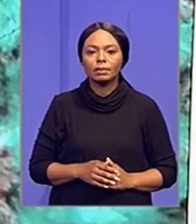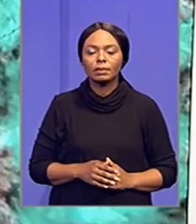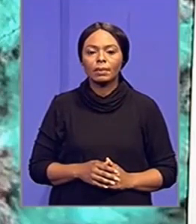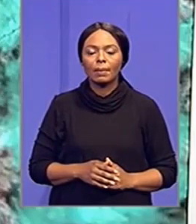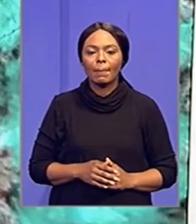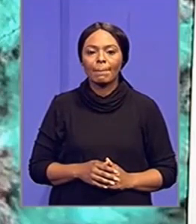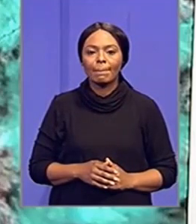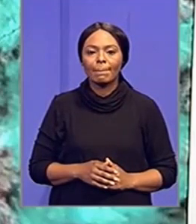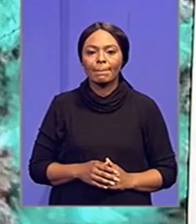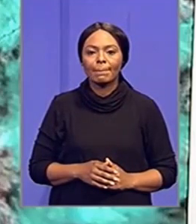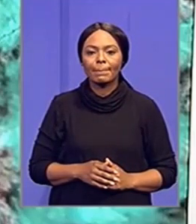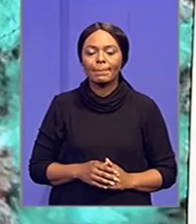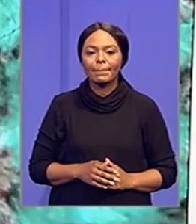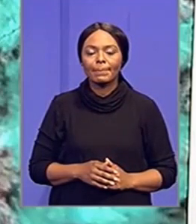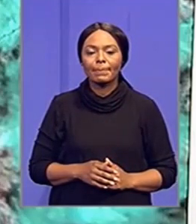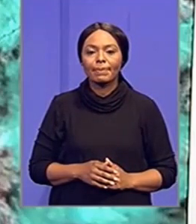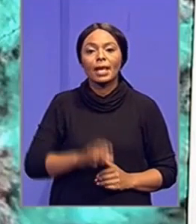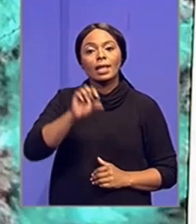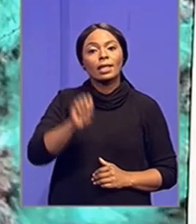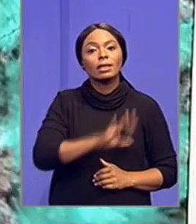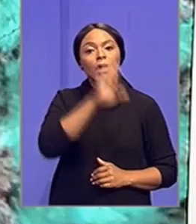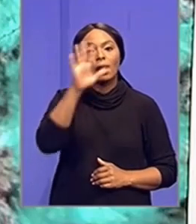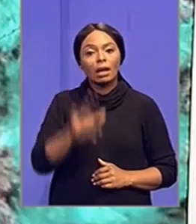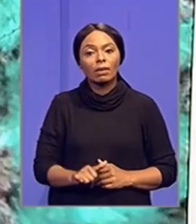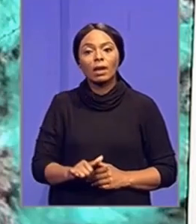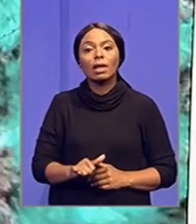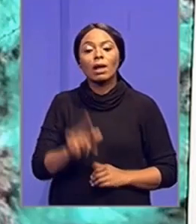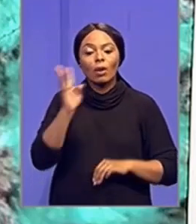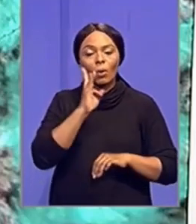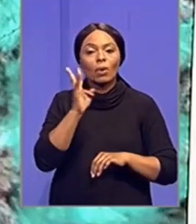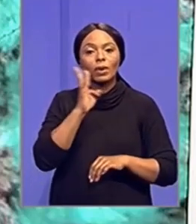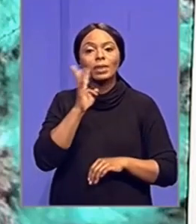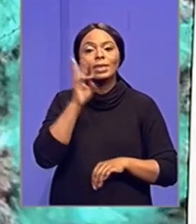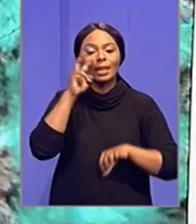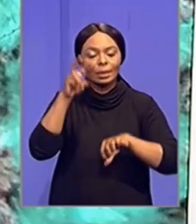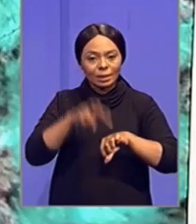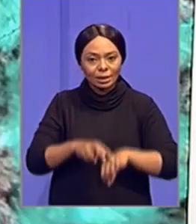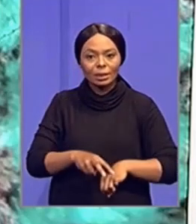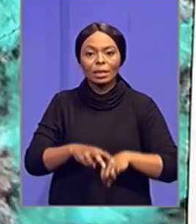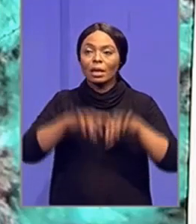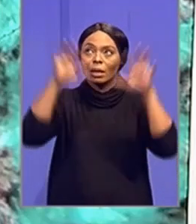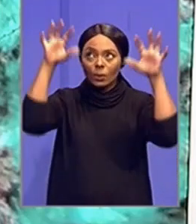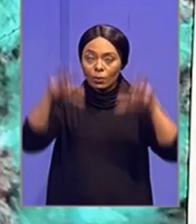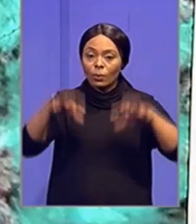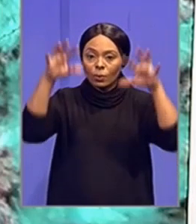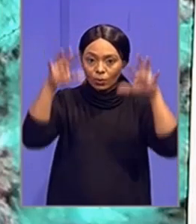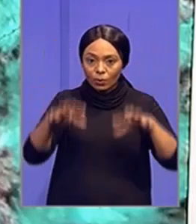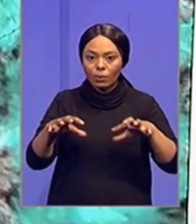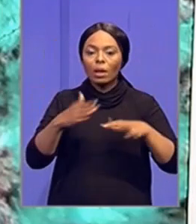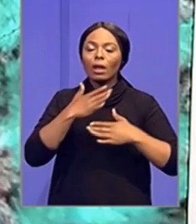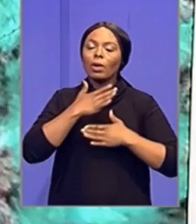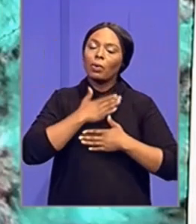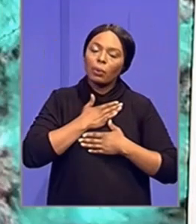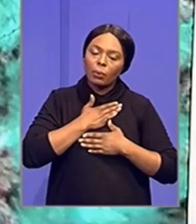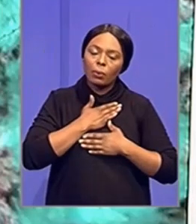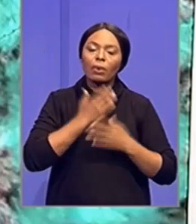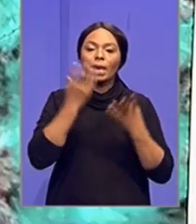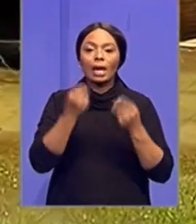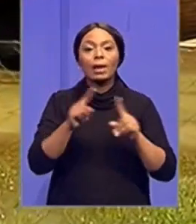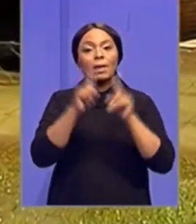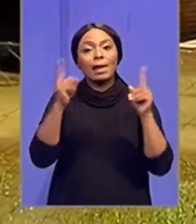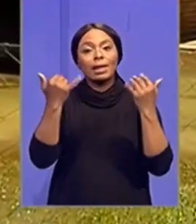Mo nageng e tlhokang metsi jaaka Afrika Borwa, dipula tsa matsorotsoro di tsewa jaaka matlhogonolo. Le fa go le yalo, dipula